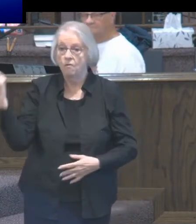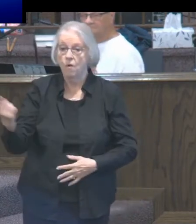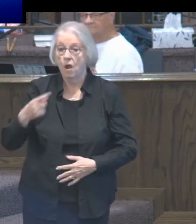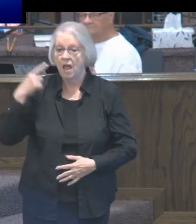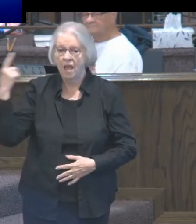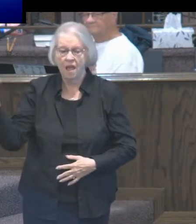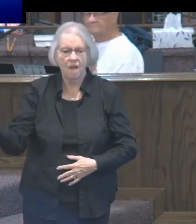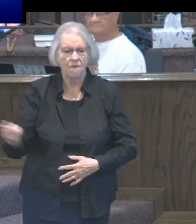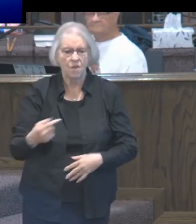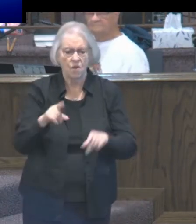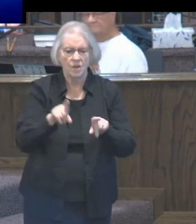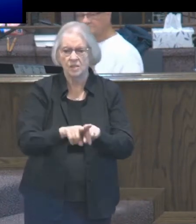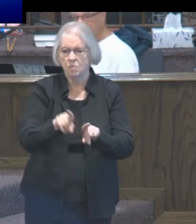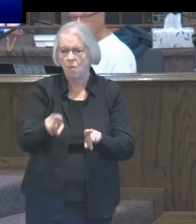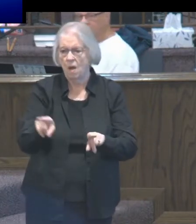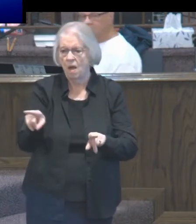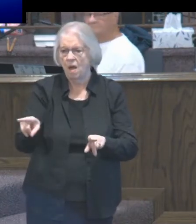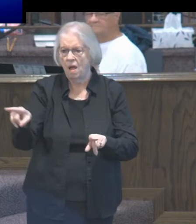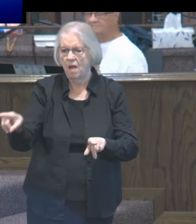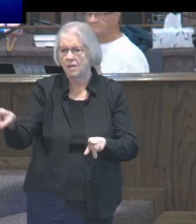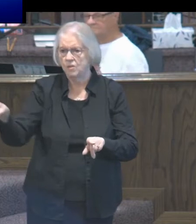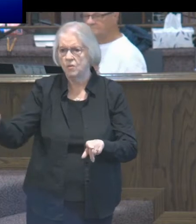heart forever is